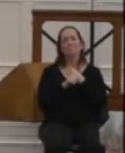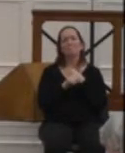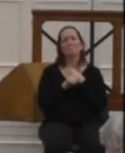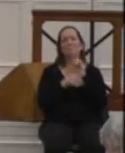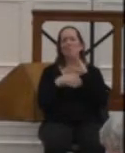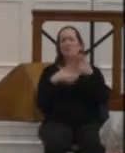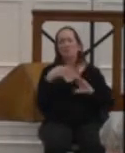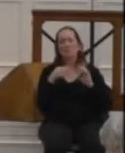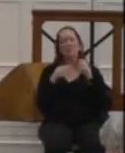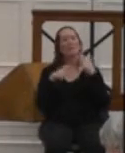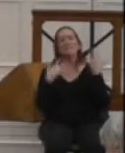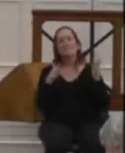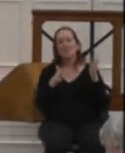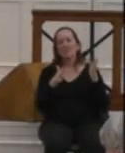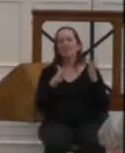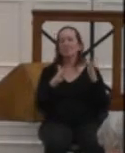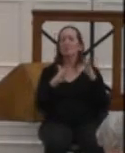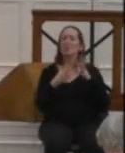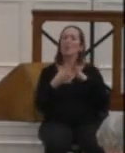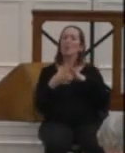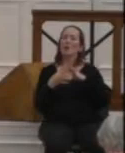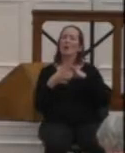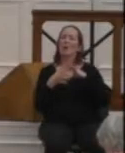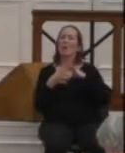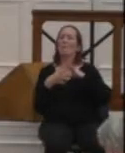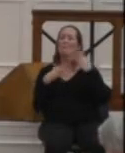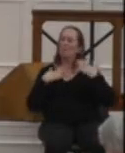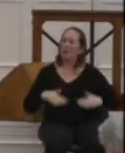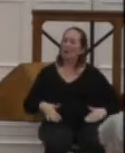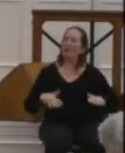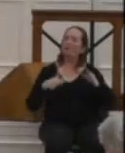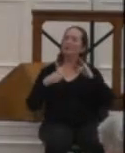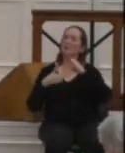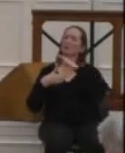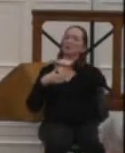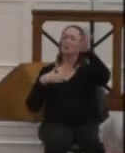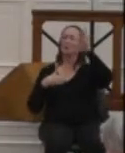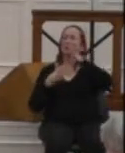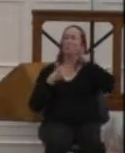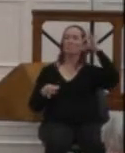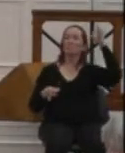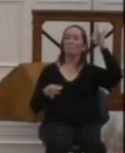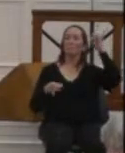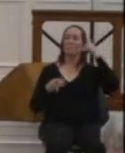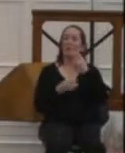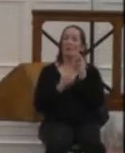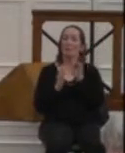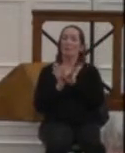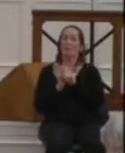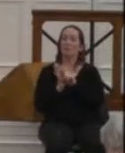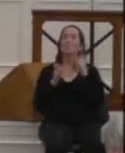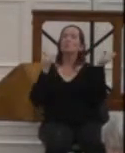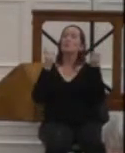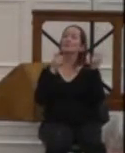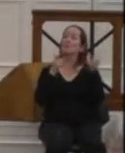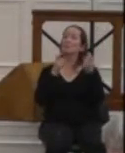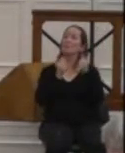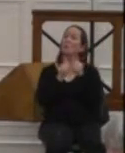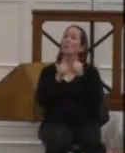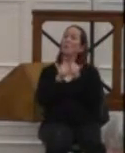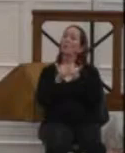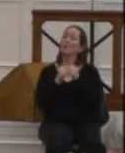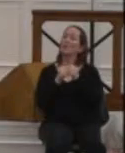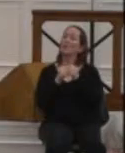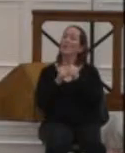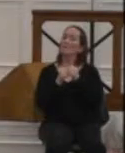spirit. In a few minutes, we're going to be celebrating with a special young lady who has recently been in your shoes, but